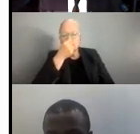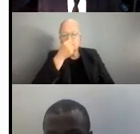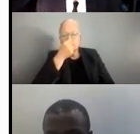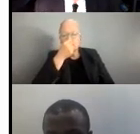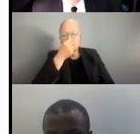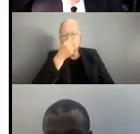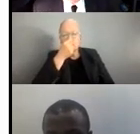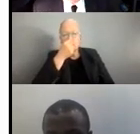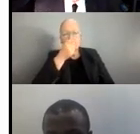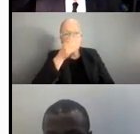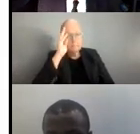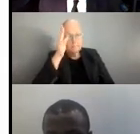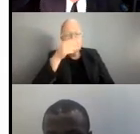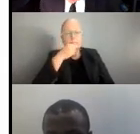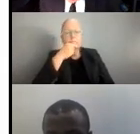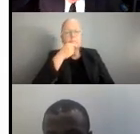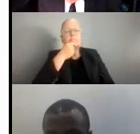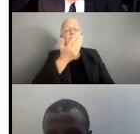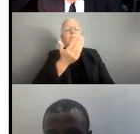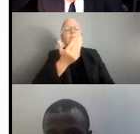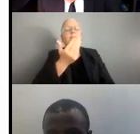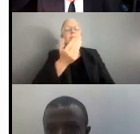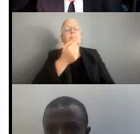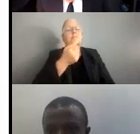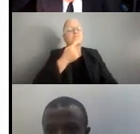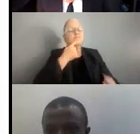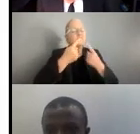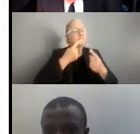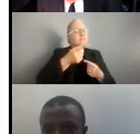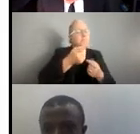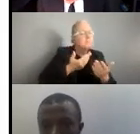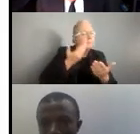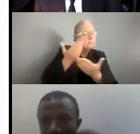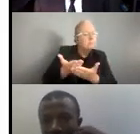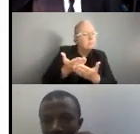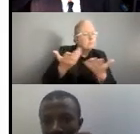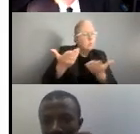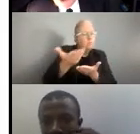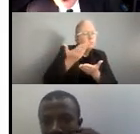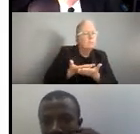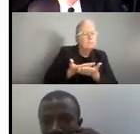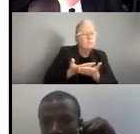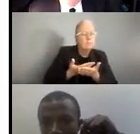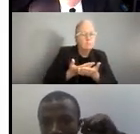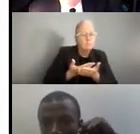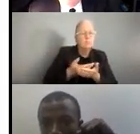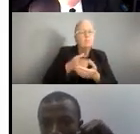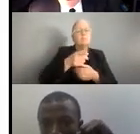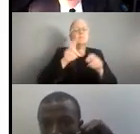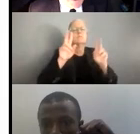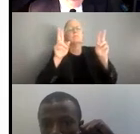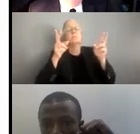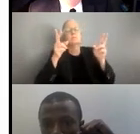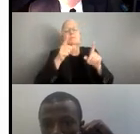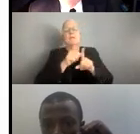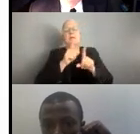Hi, Leslie. Do you want to say a bit more about the position you were putting forward for? Do you mean quotas in terms of jobs?